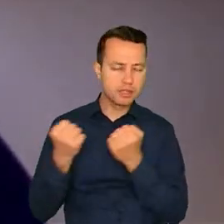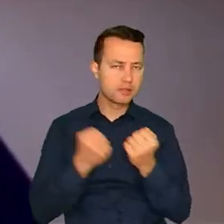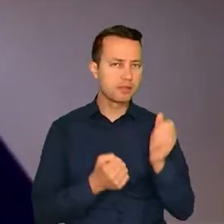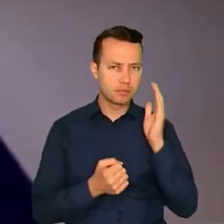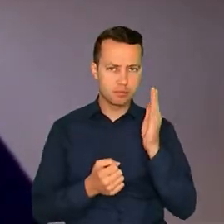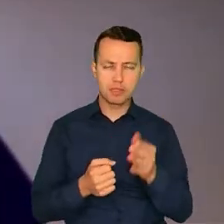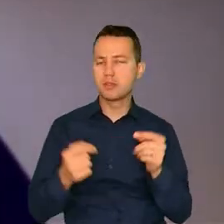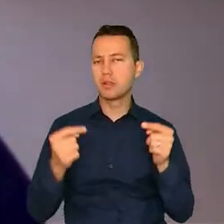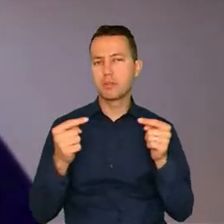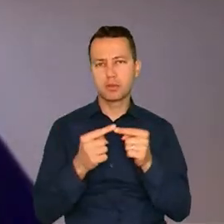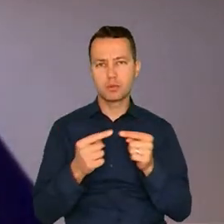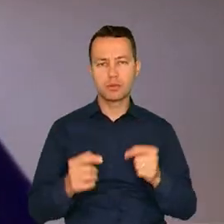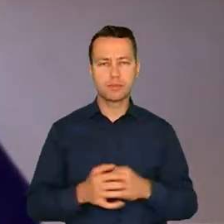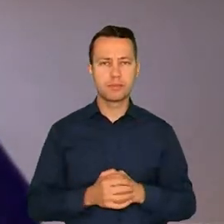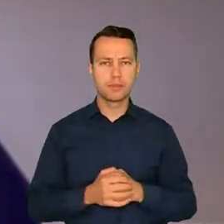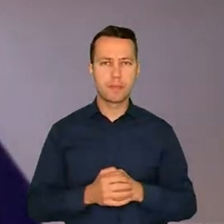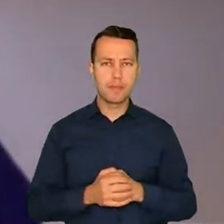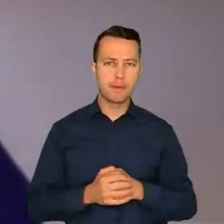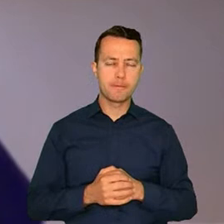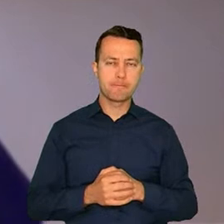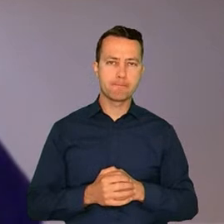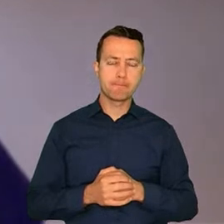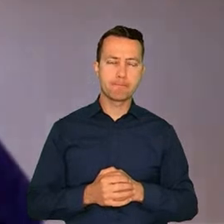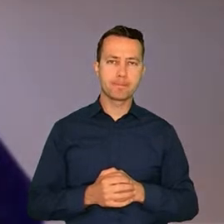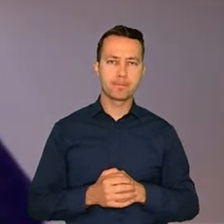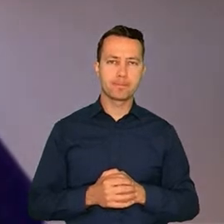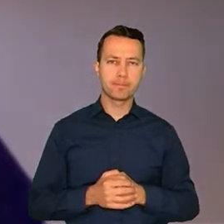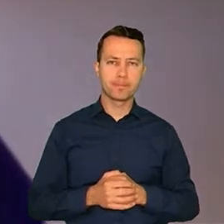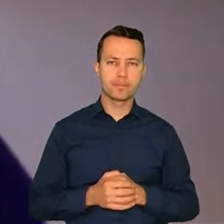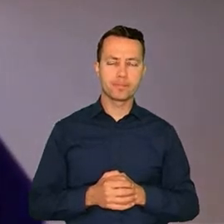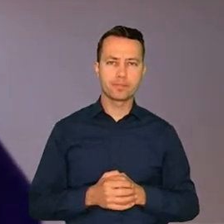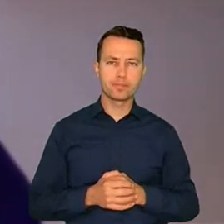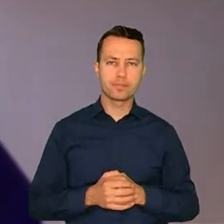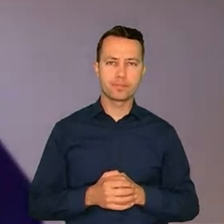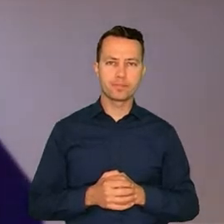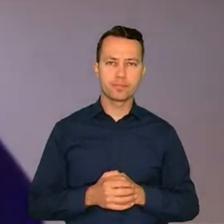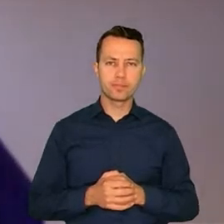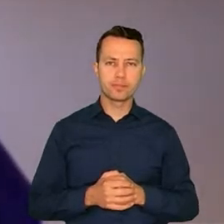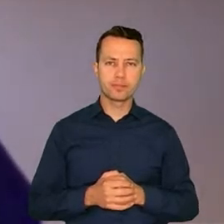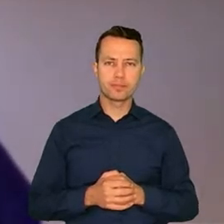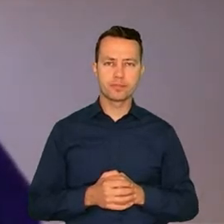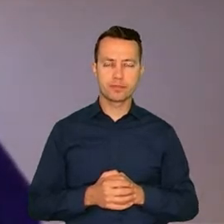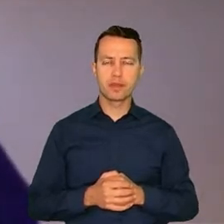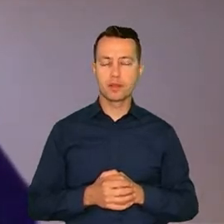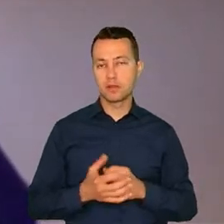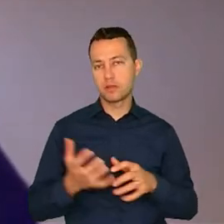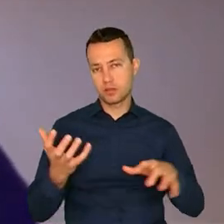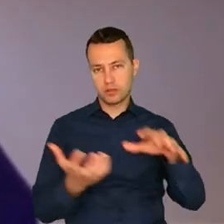of supplies. This will be connected, and because on the level of